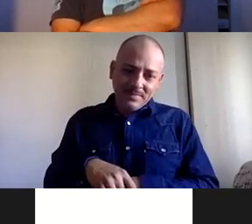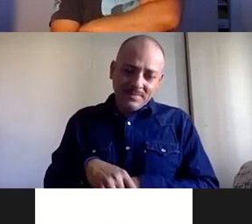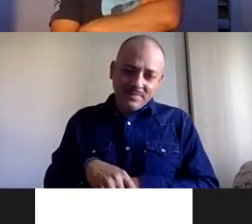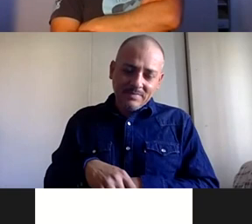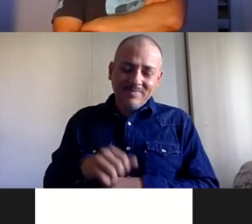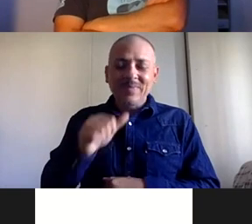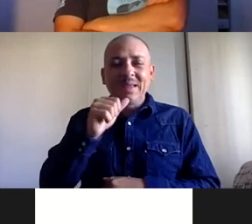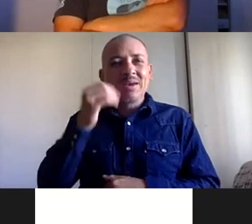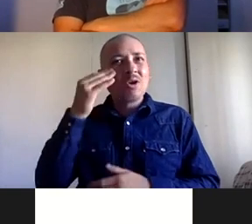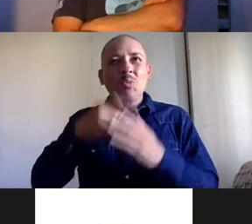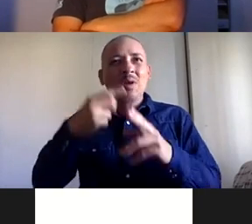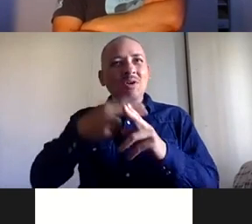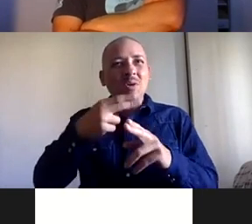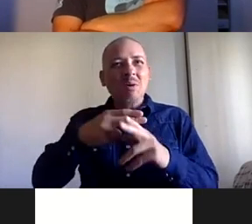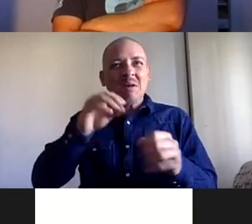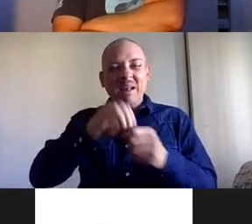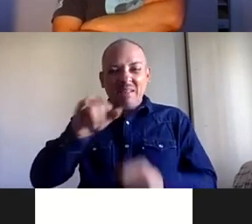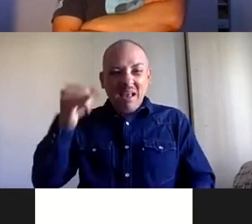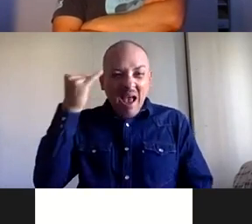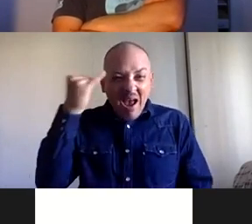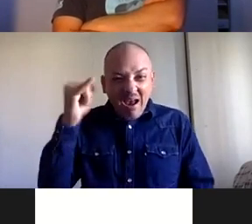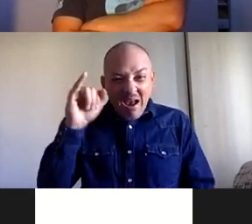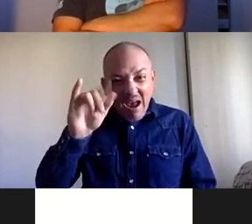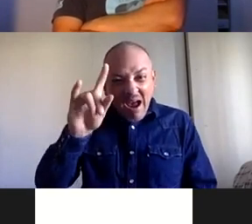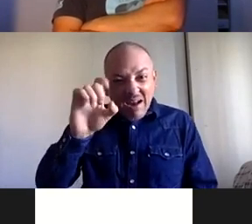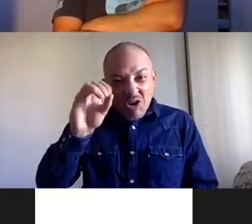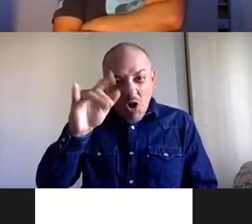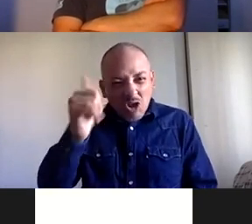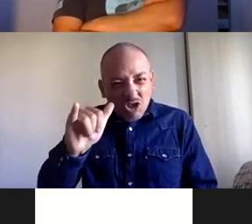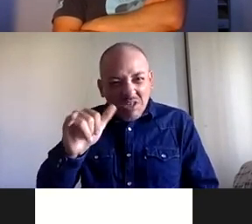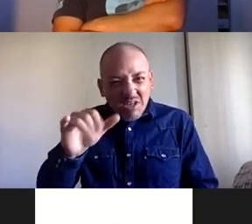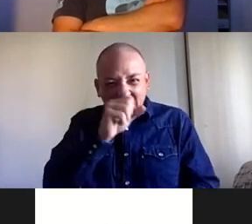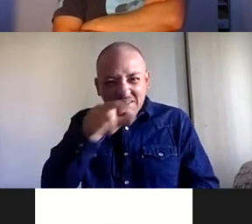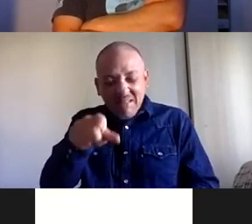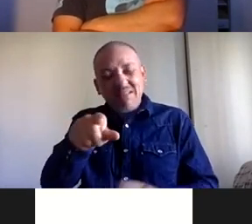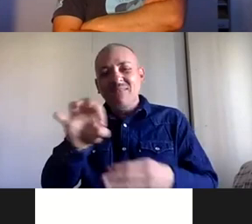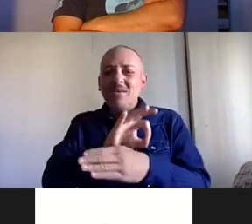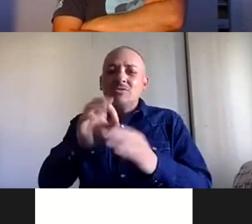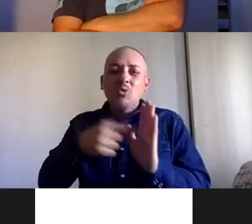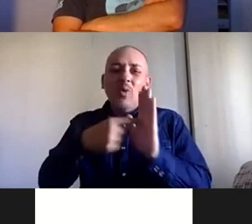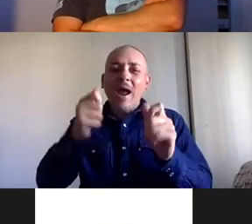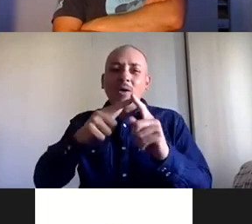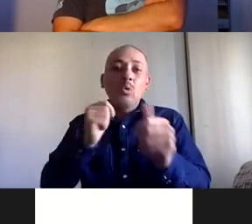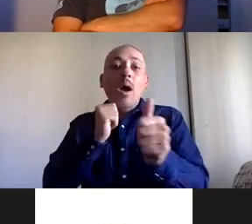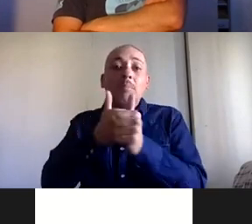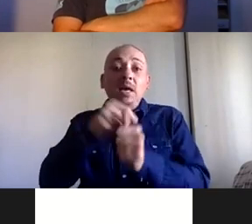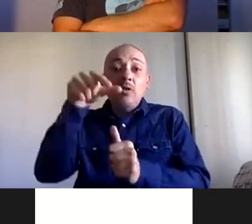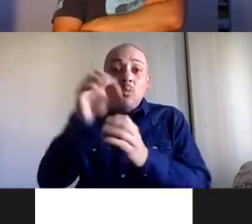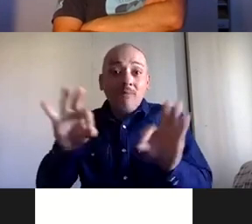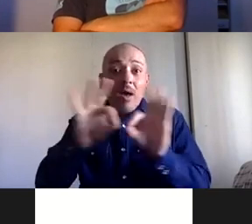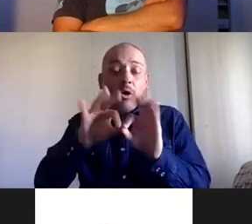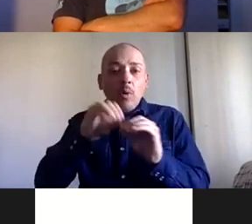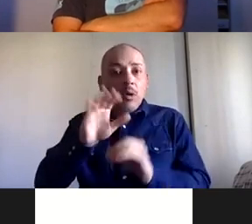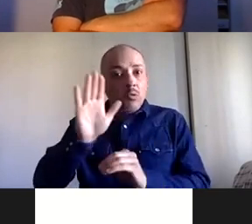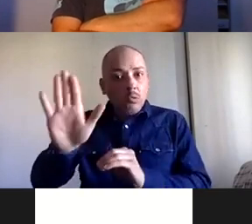I don't know what you call it, the ideology. So this function represents how you update the Q values in